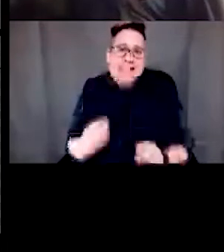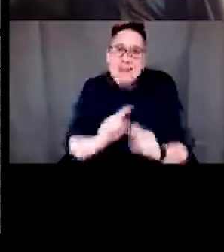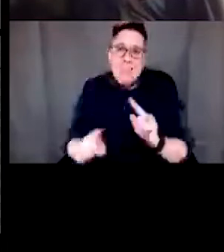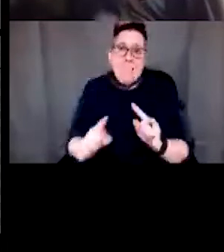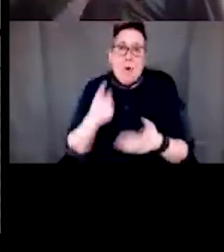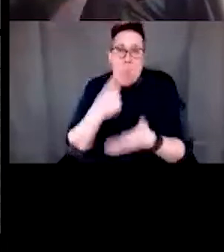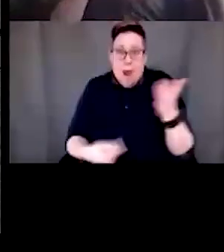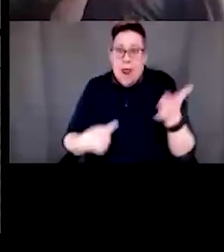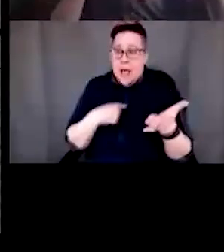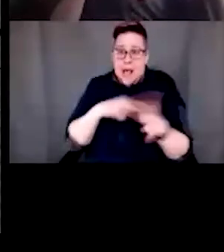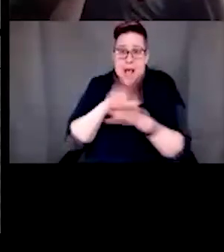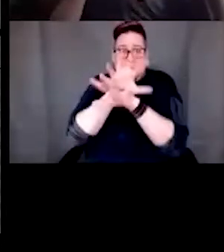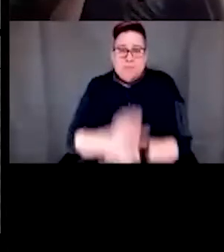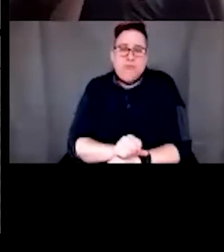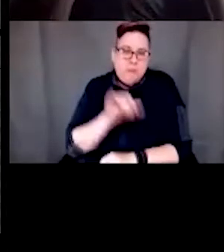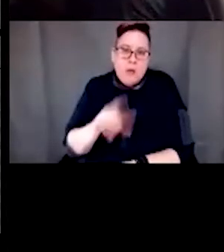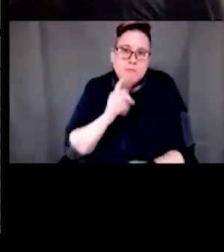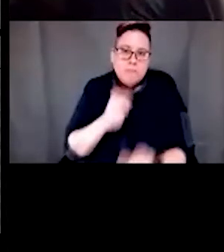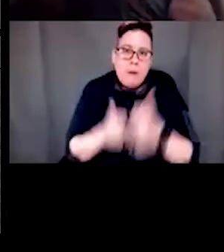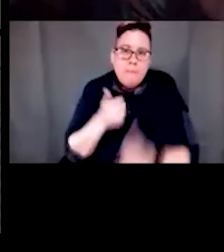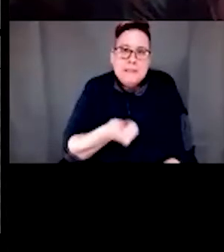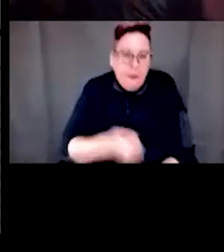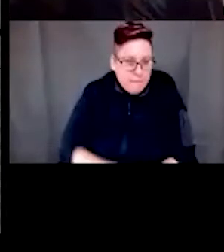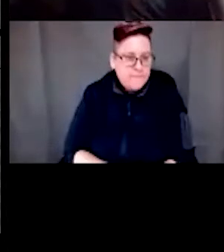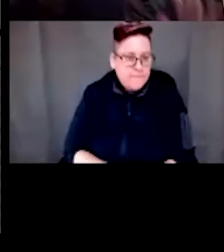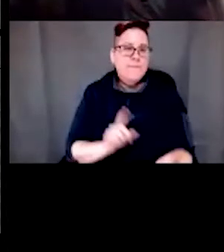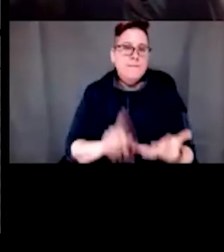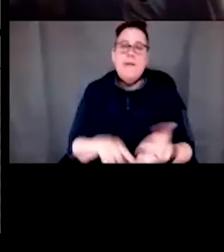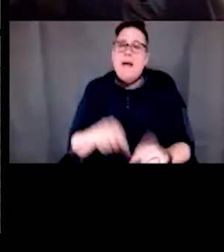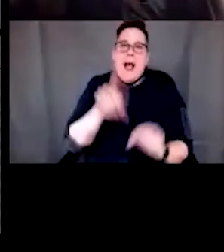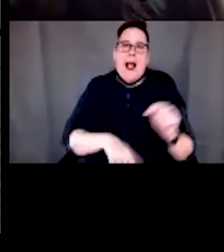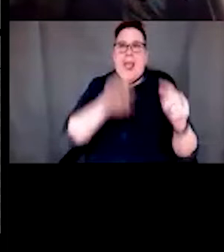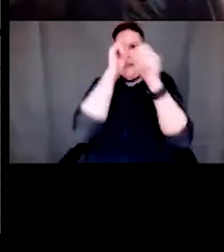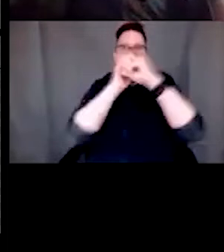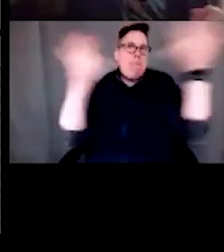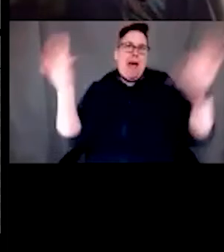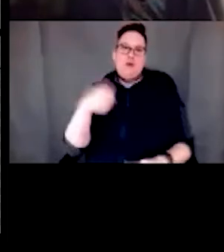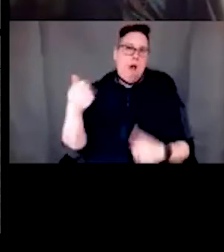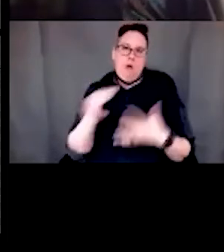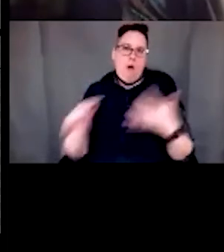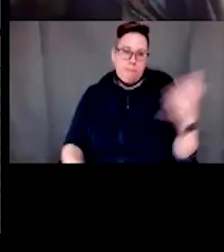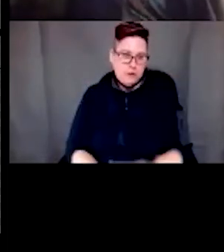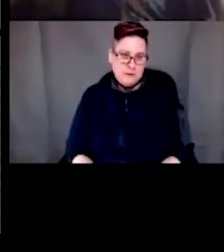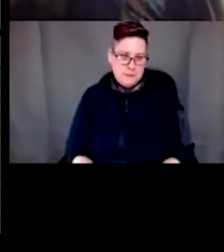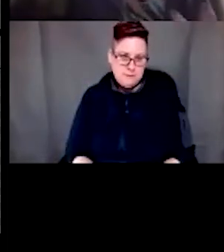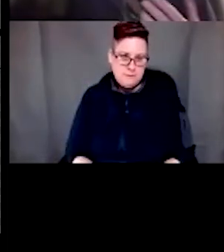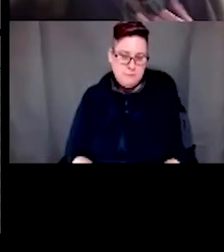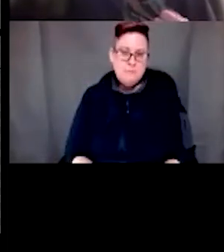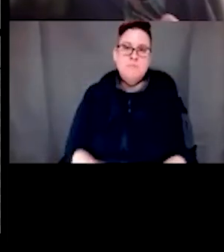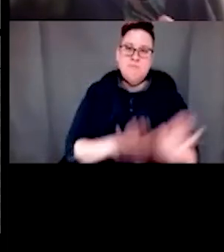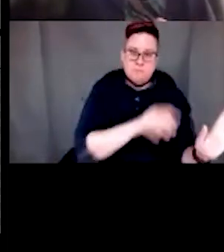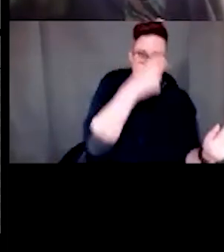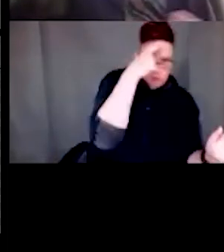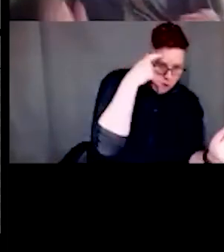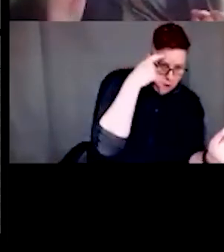quite problematic, and being unable to imagine anything else. Healing and recovery